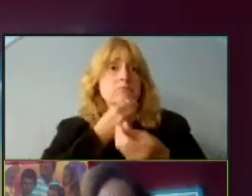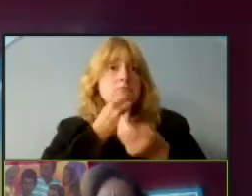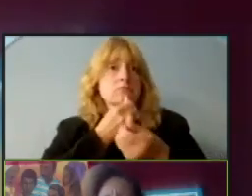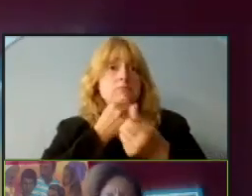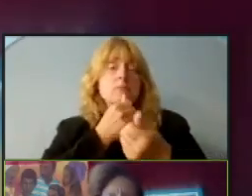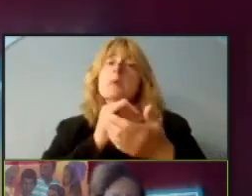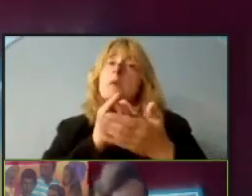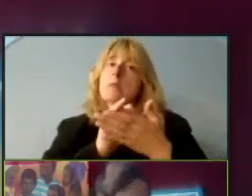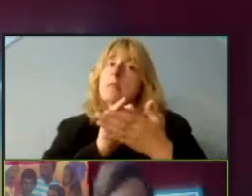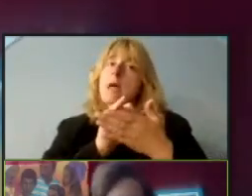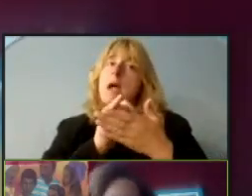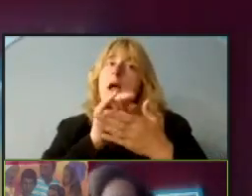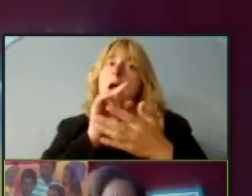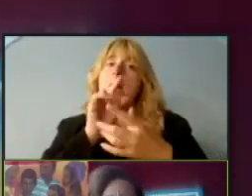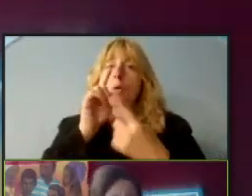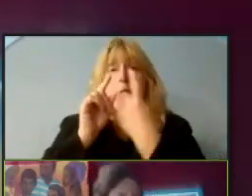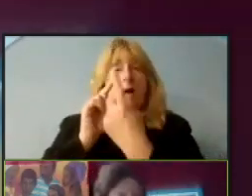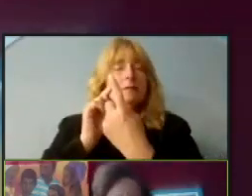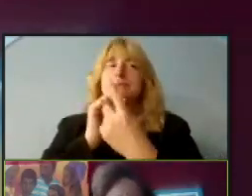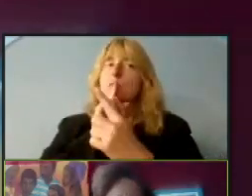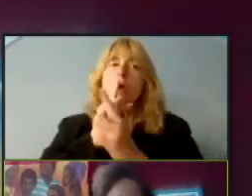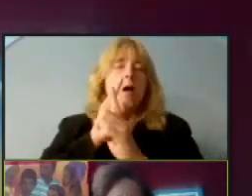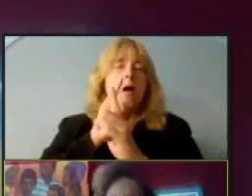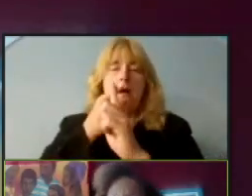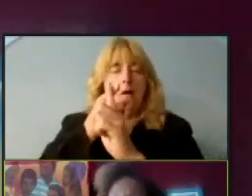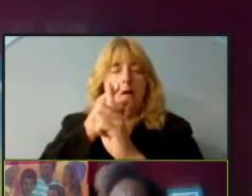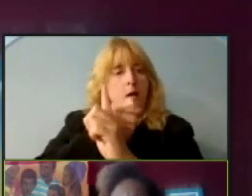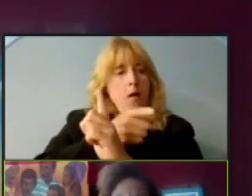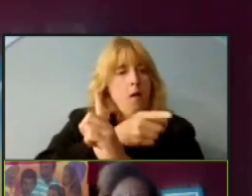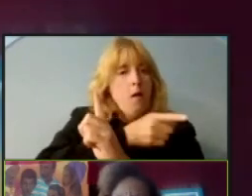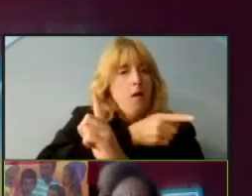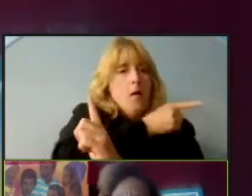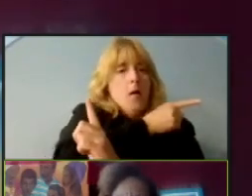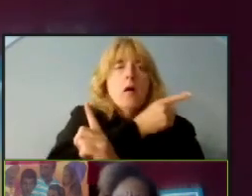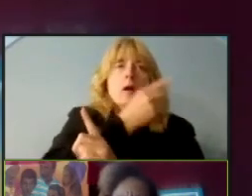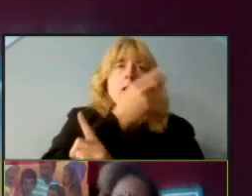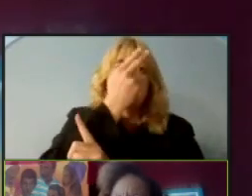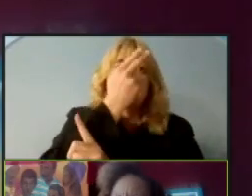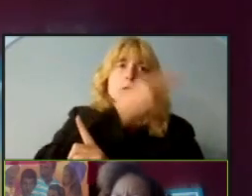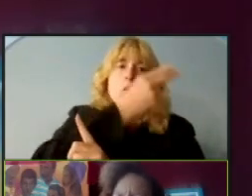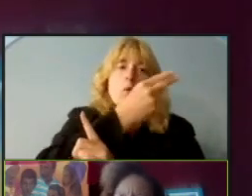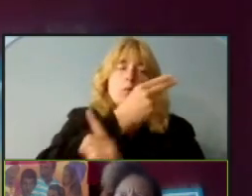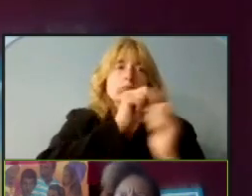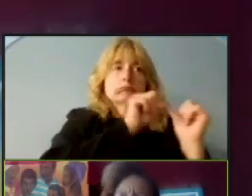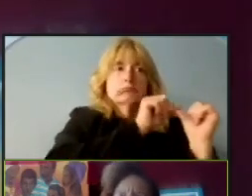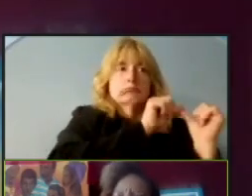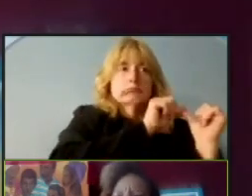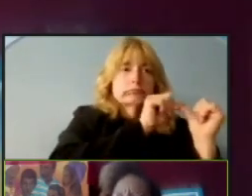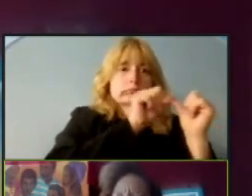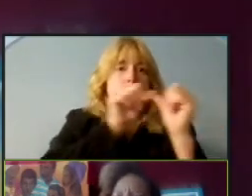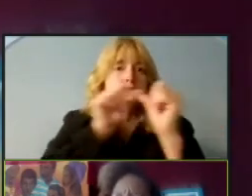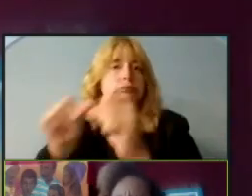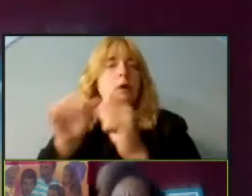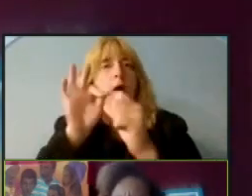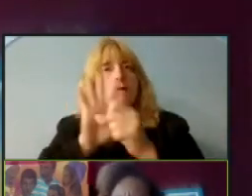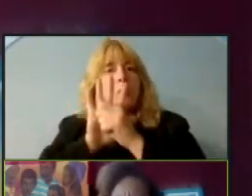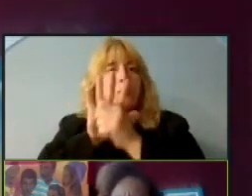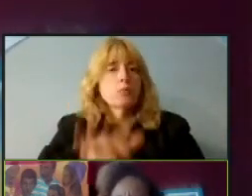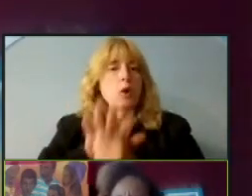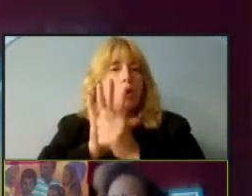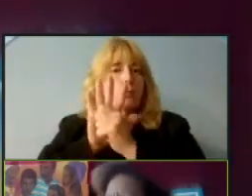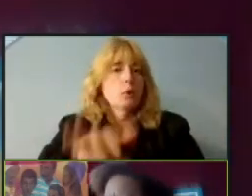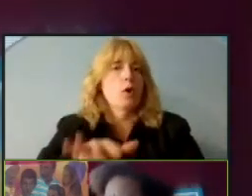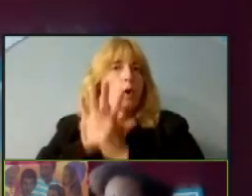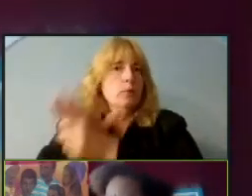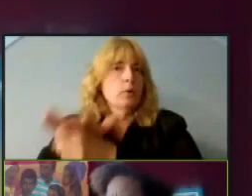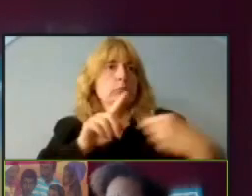much longer and historical continuum of depression. But one artist brings this to mind,